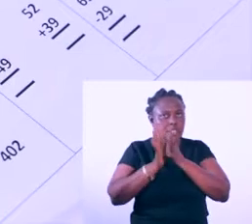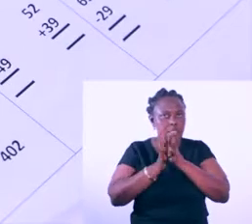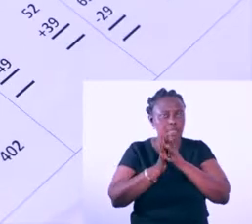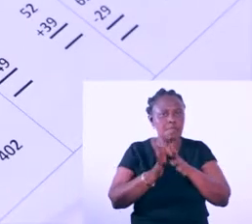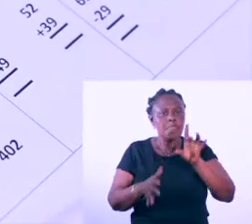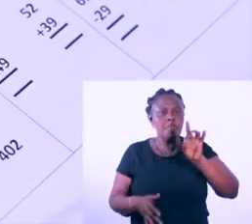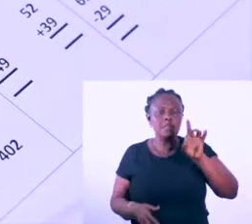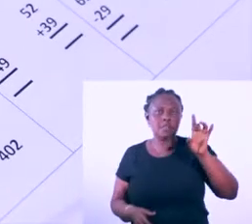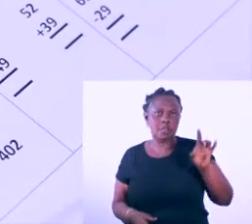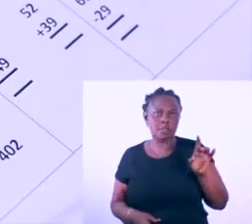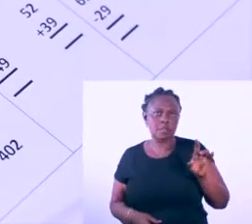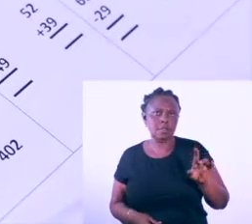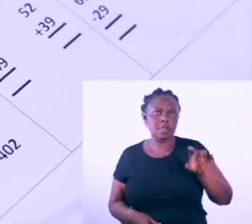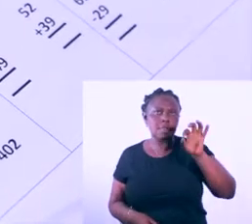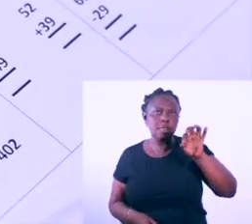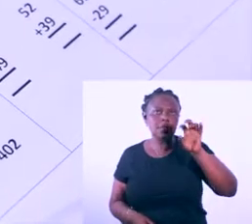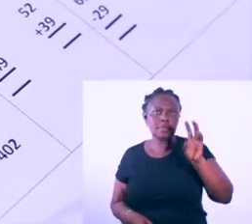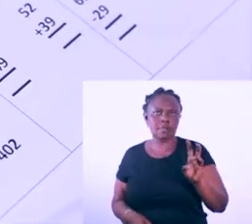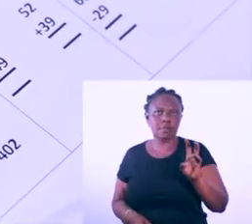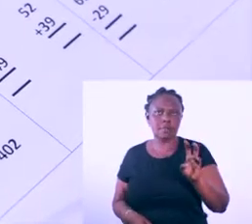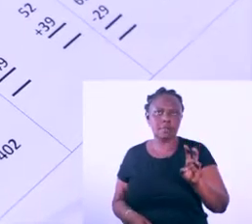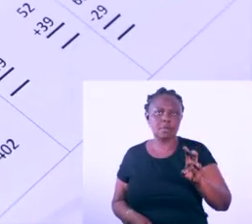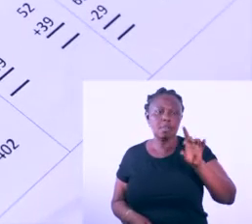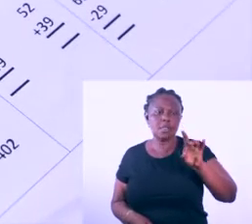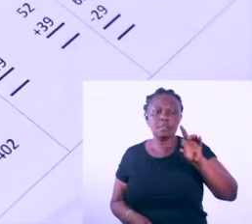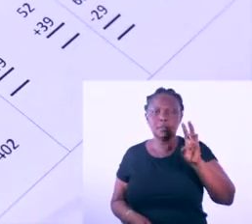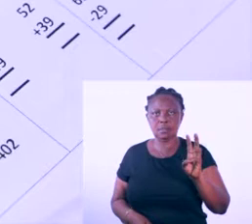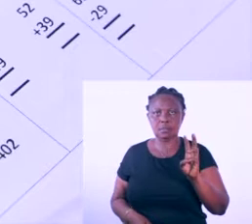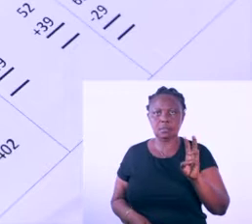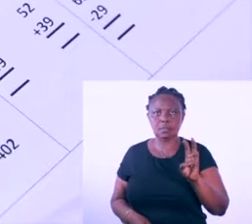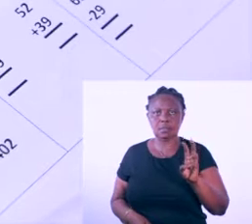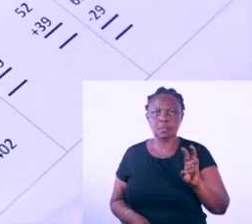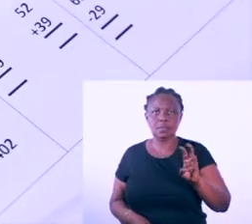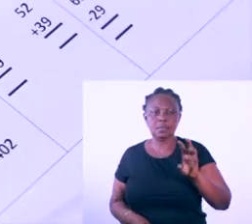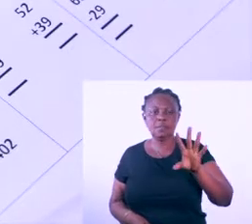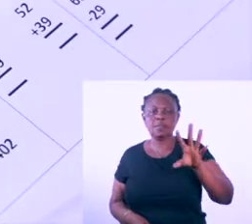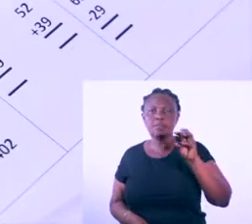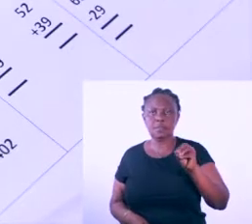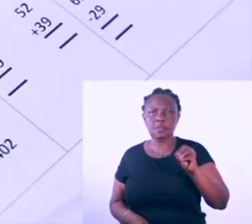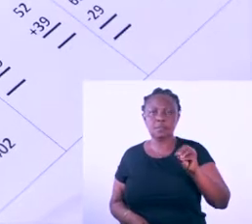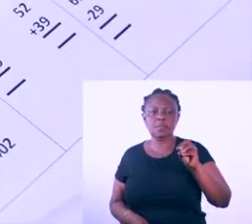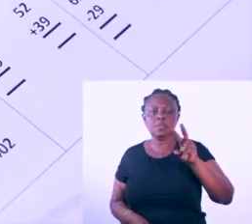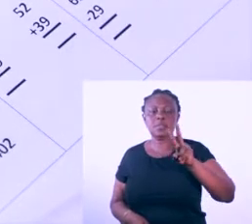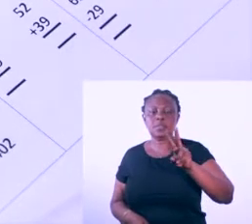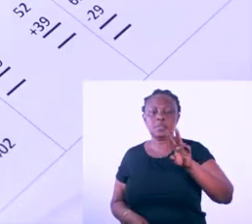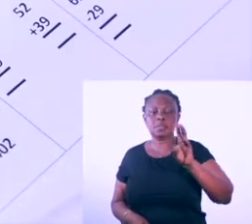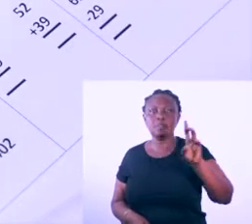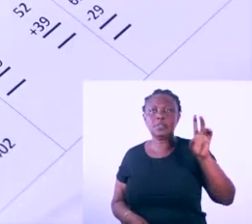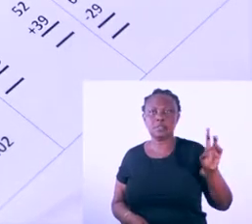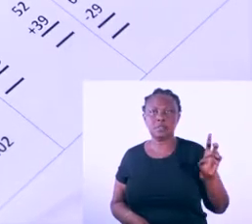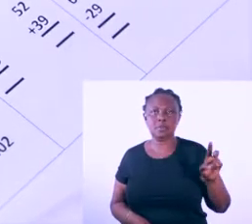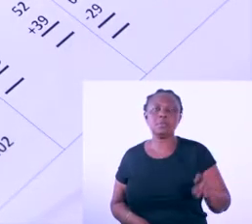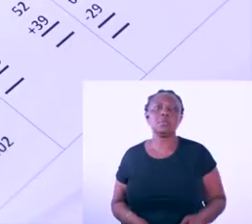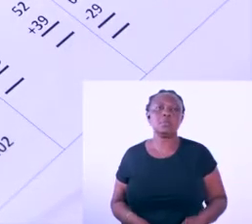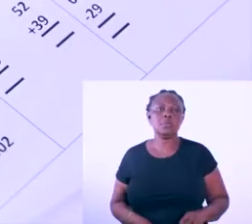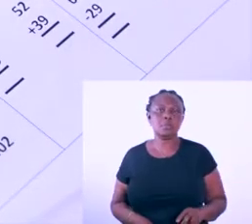88, 97, 86, 50, 77. Okay, let's move to the next. These